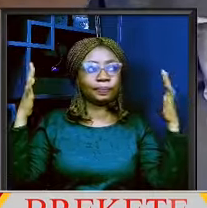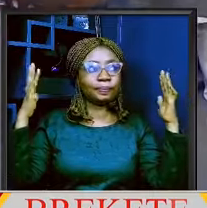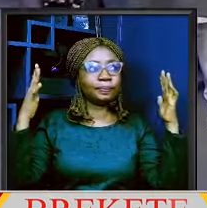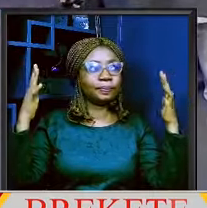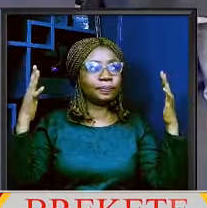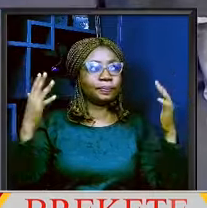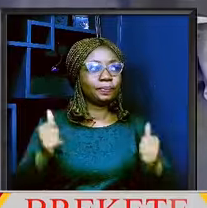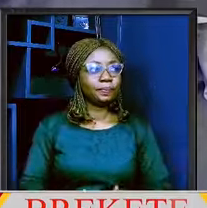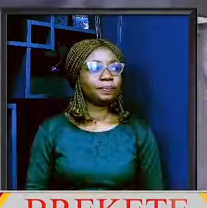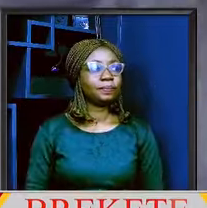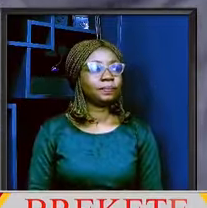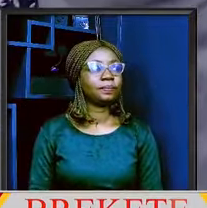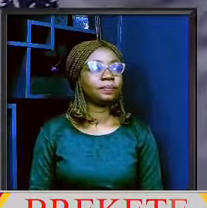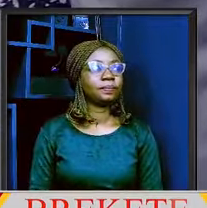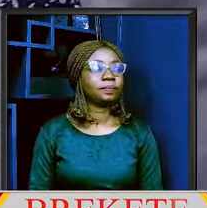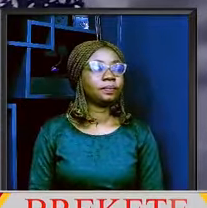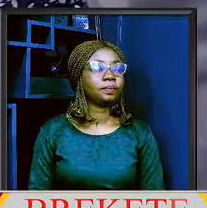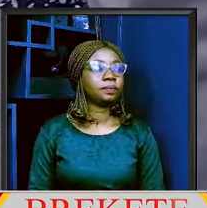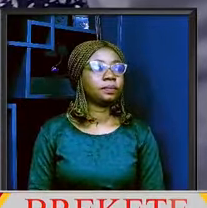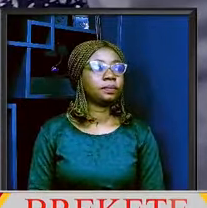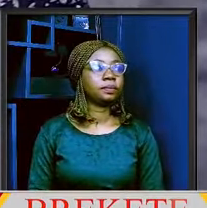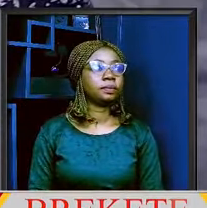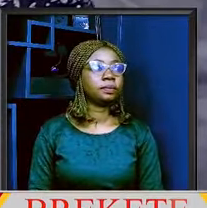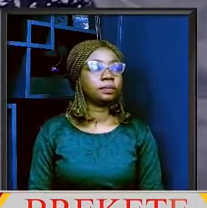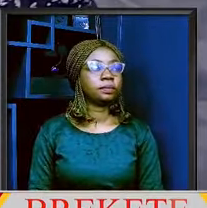Anybody wants to chat?